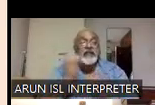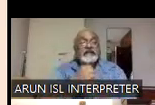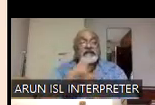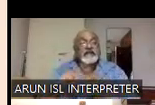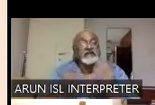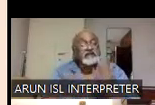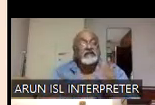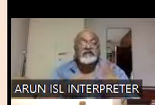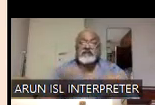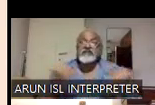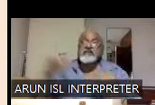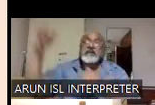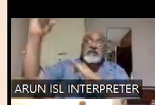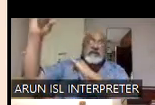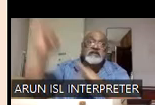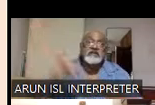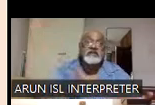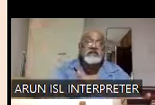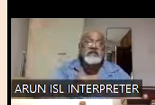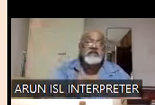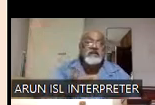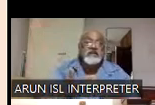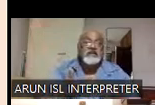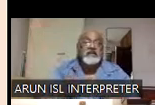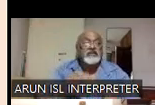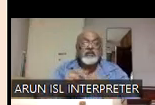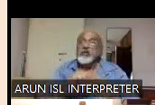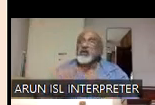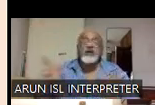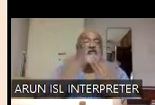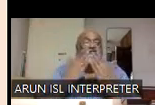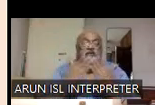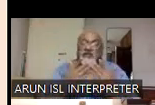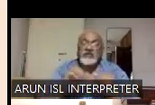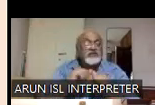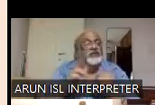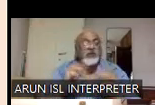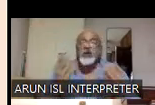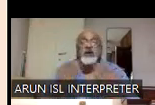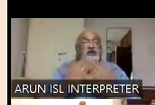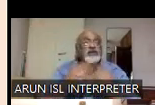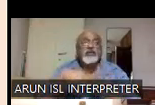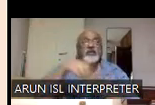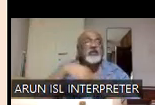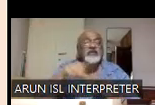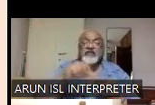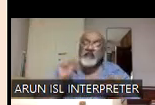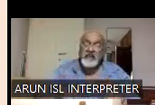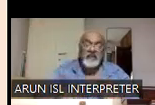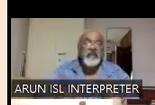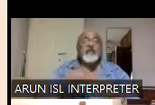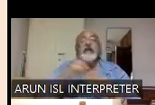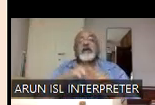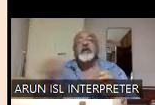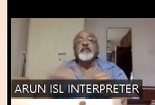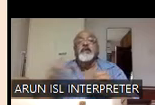it. Neither we are getting educated, nor all of us are literate. We are falling out of, dropping out